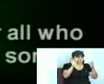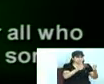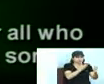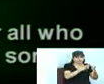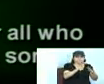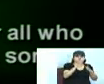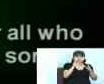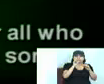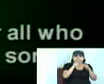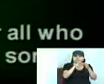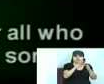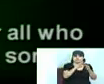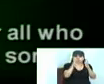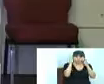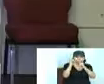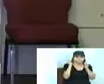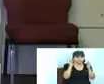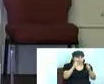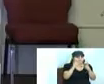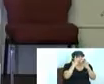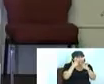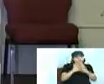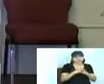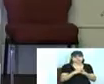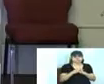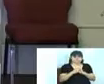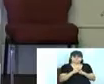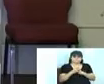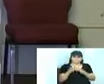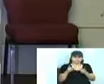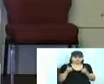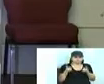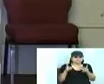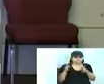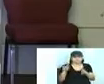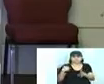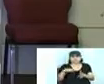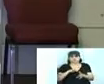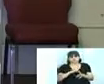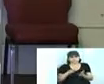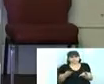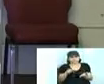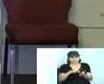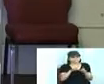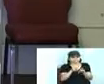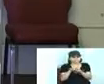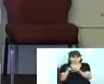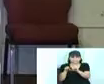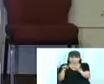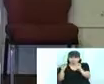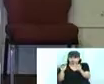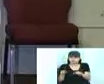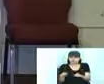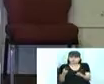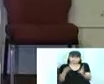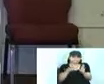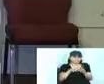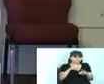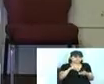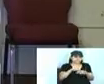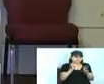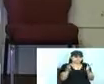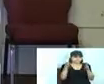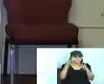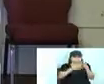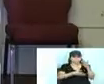hope to all who despair. Let us rise as we're able for and join in our closing song.